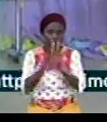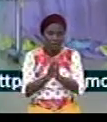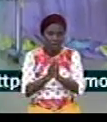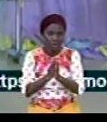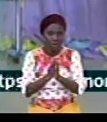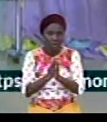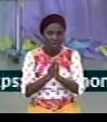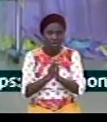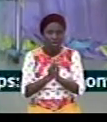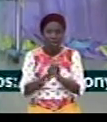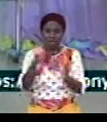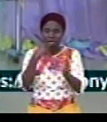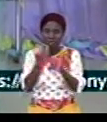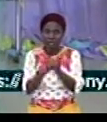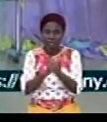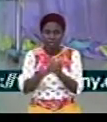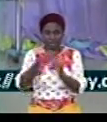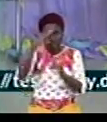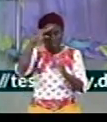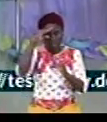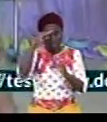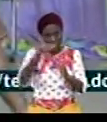he was going to pray for the sick,